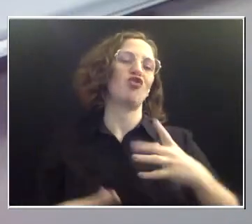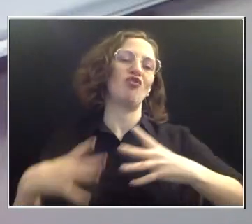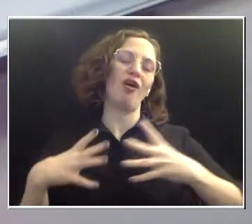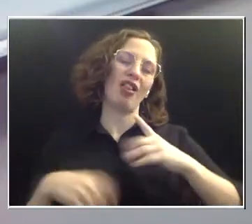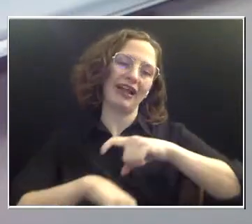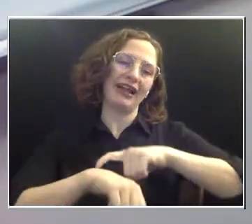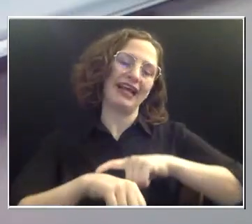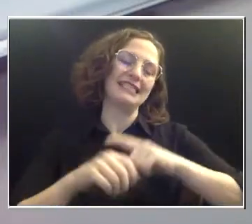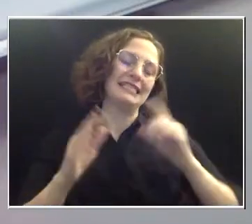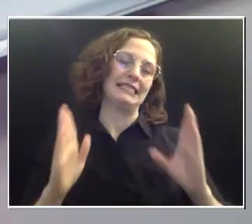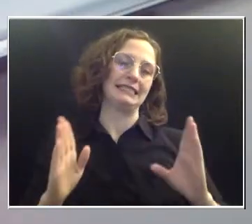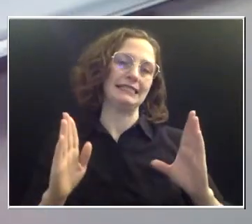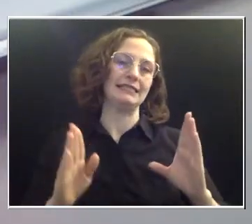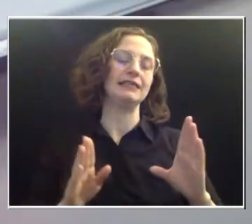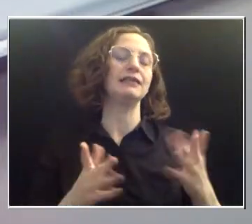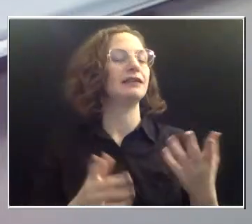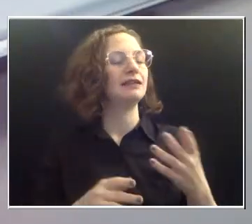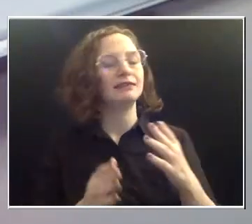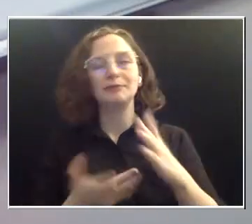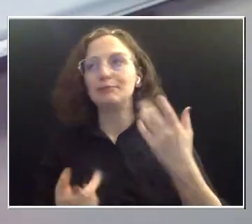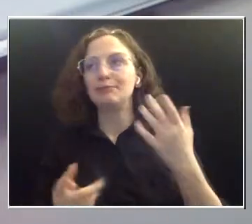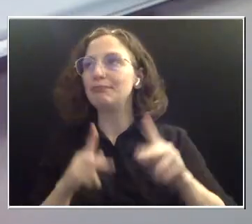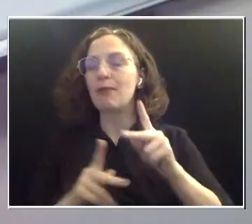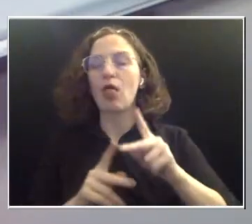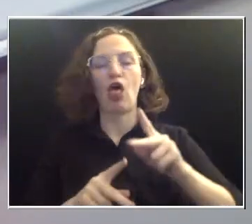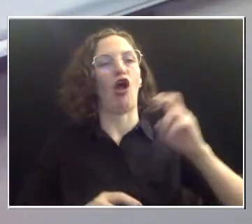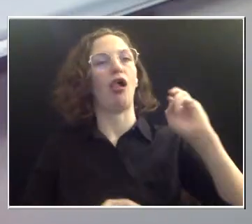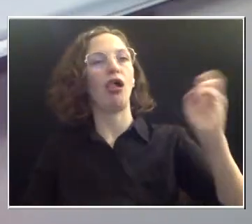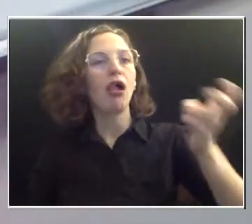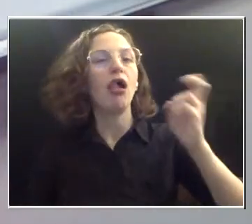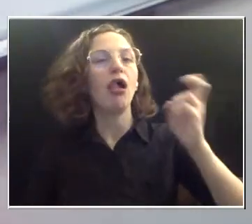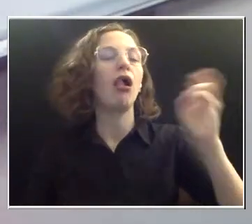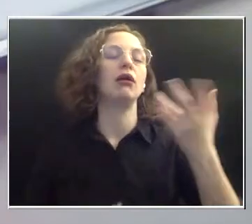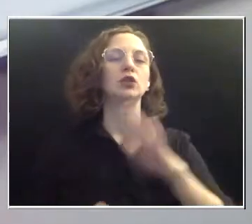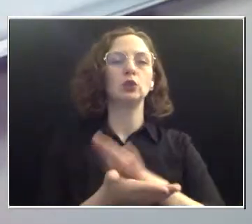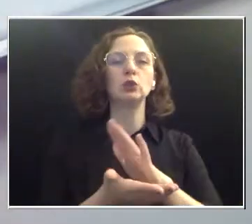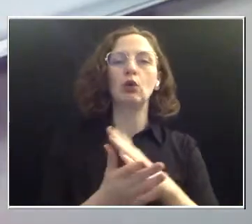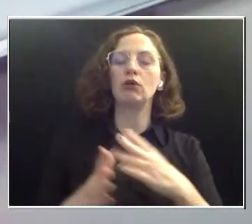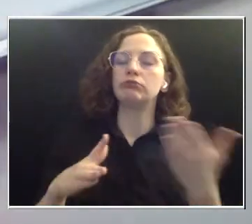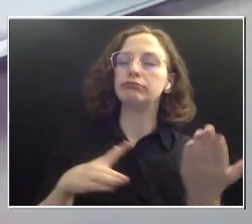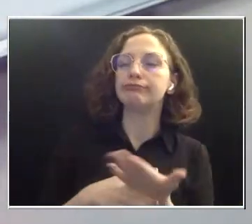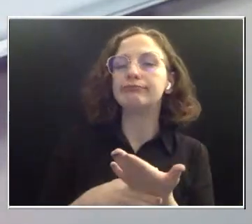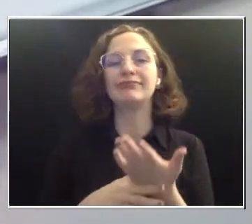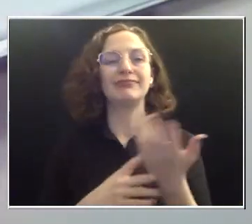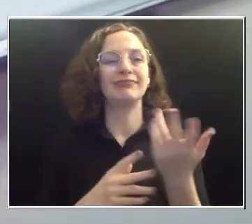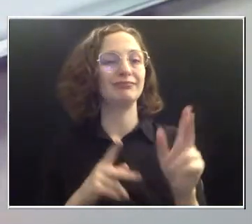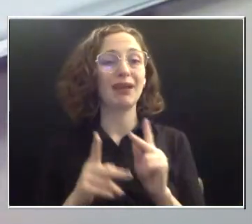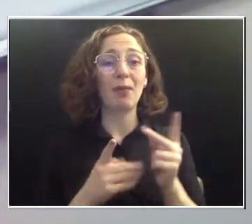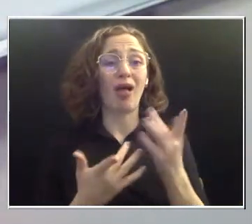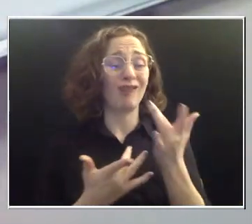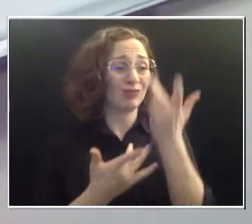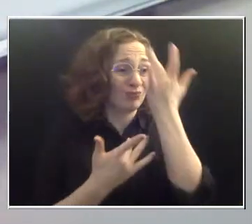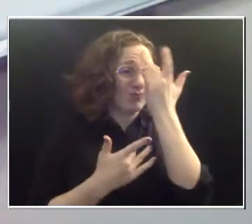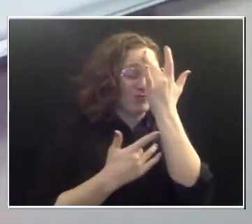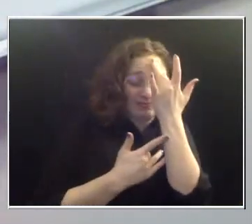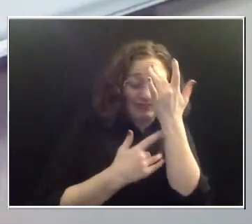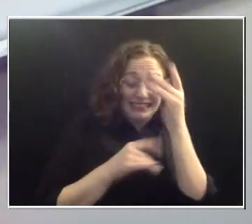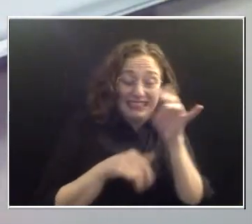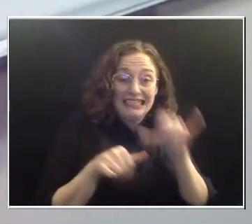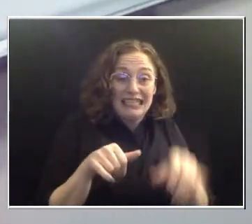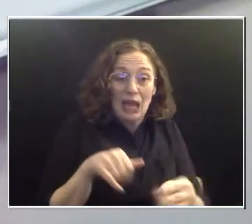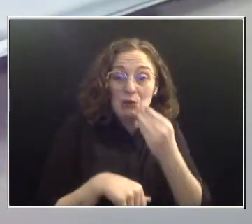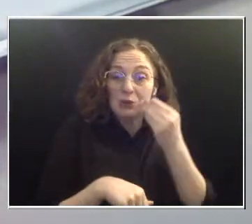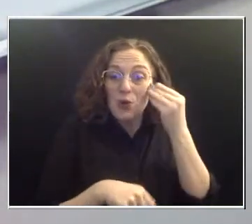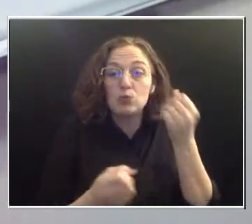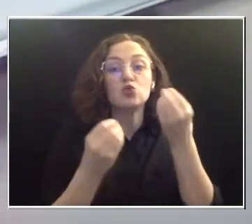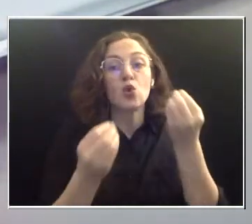illnesses keep people away. So it's a host of things that happen during the winter months that create essentially a blood shortage and oftentimes a